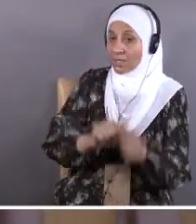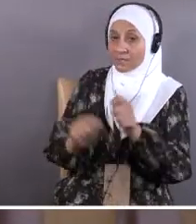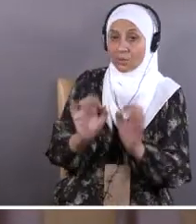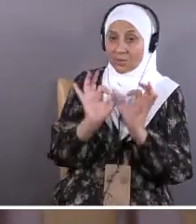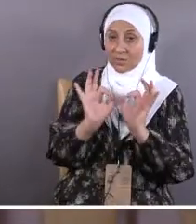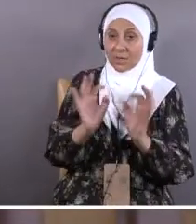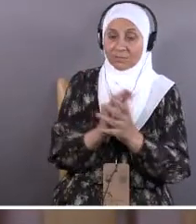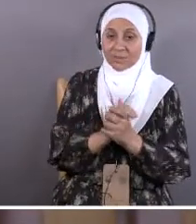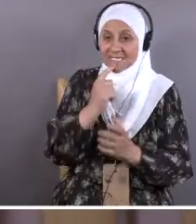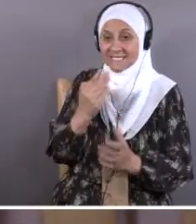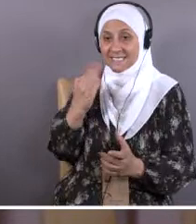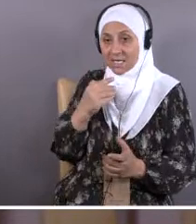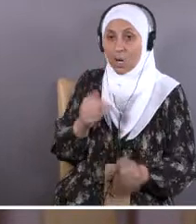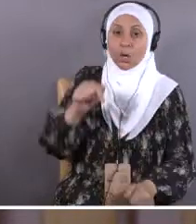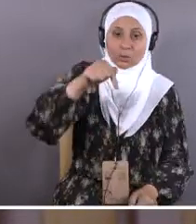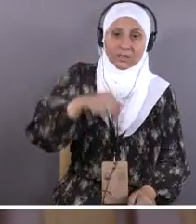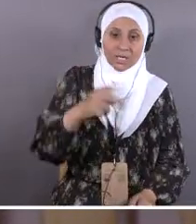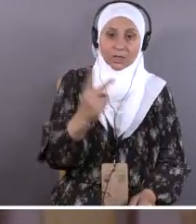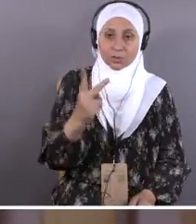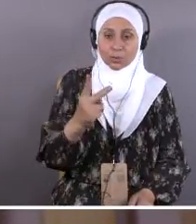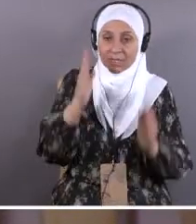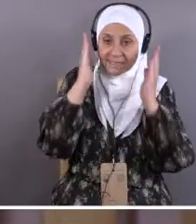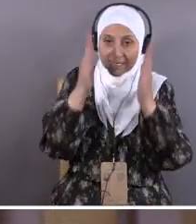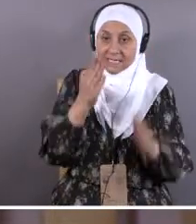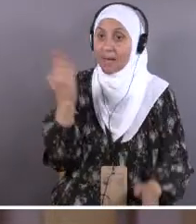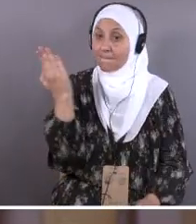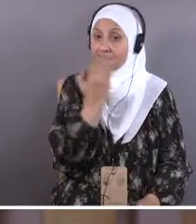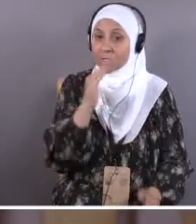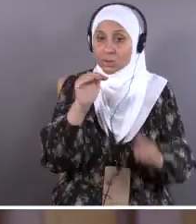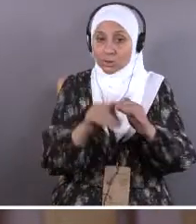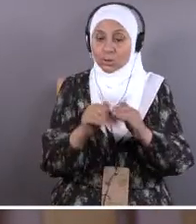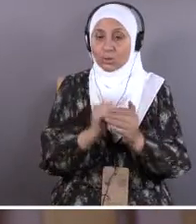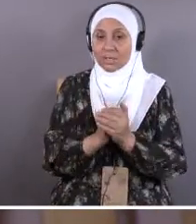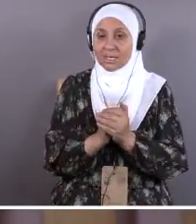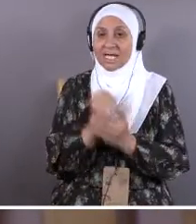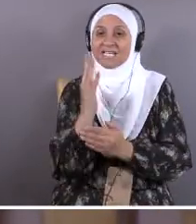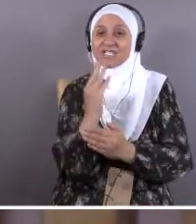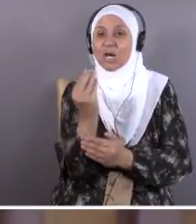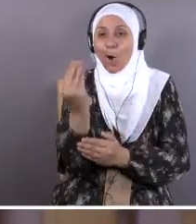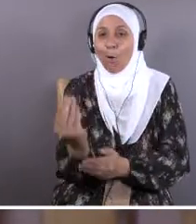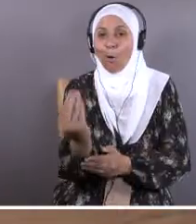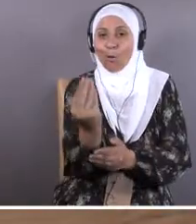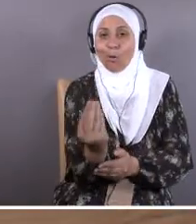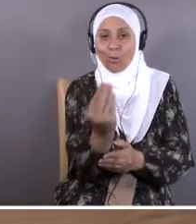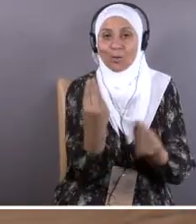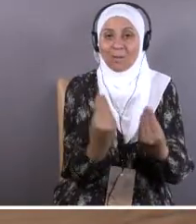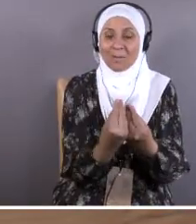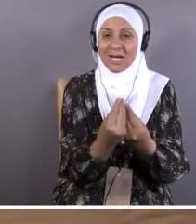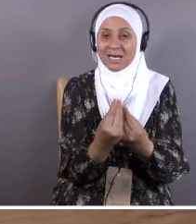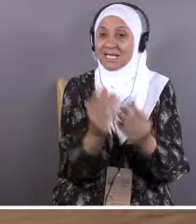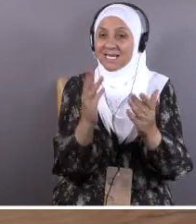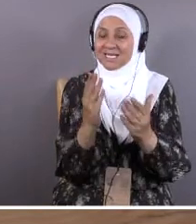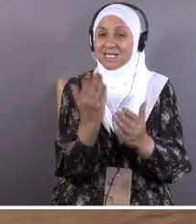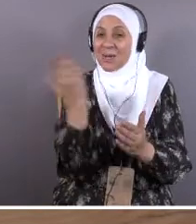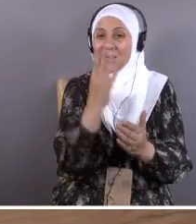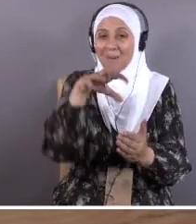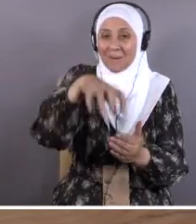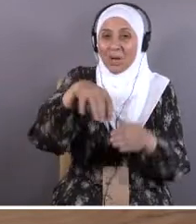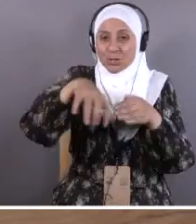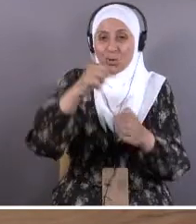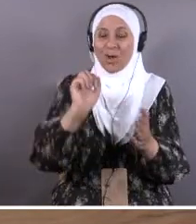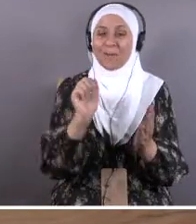Almighty, I concentrated last year and this year on schools. So we have tried to distribute